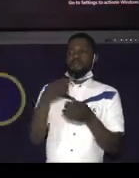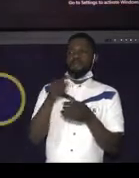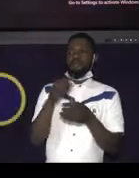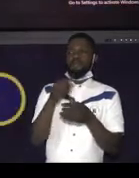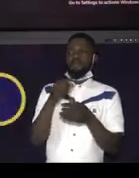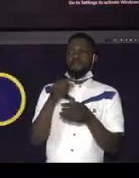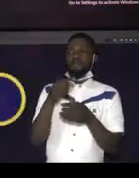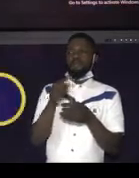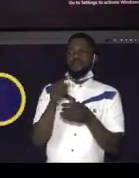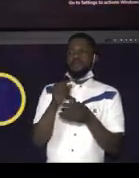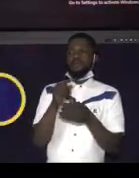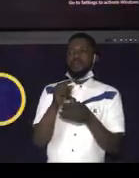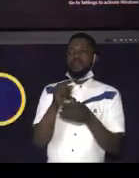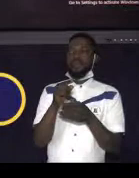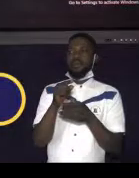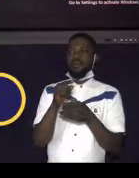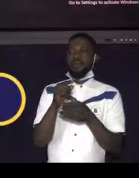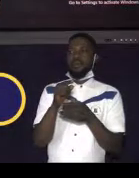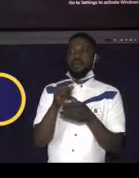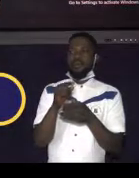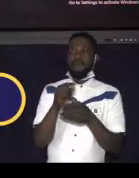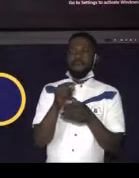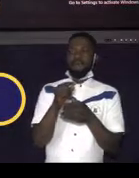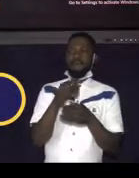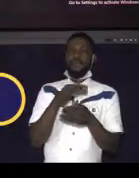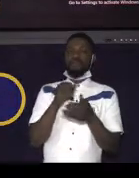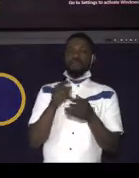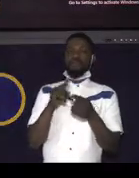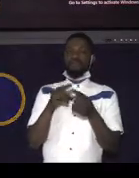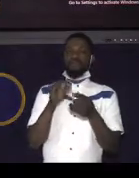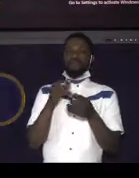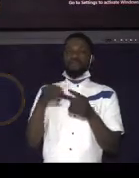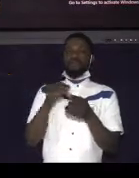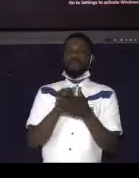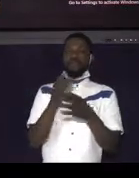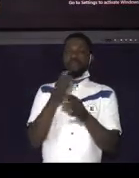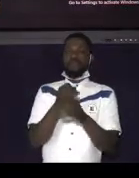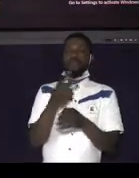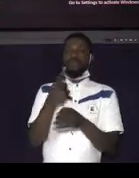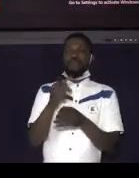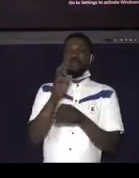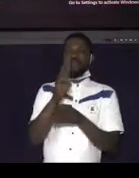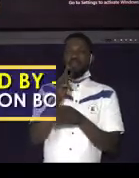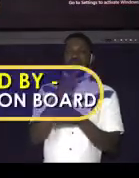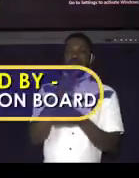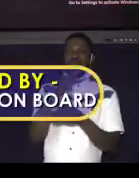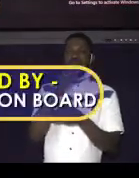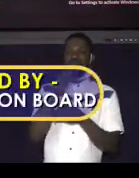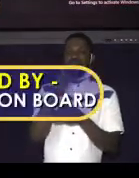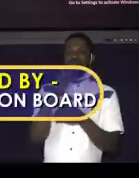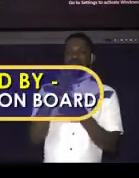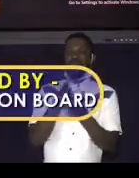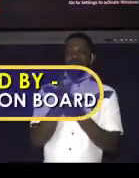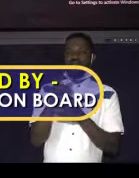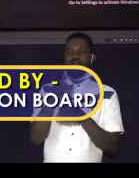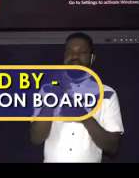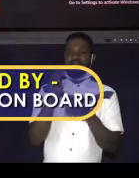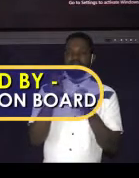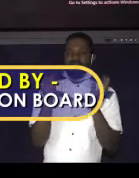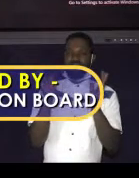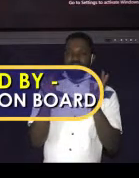yourself, and those that got all the 3 questions correctly, you deserve to be celebrated with a